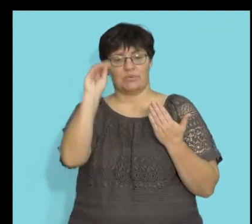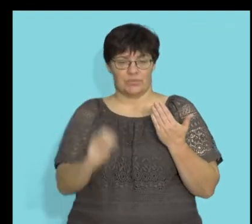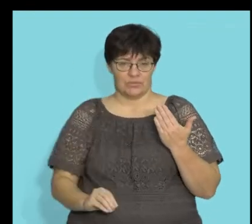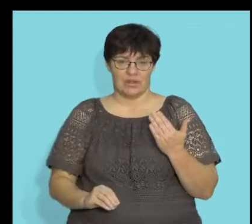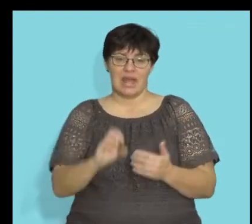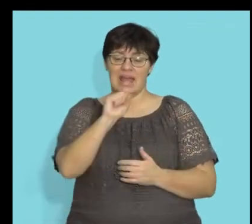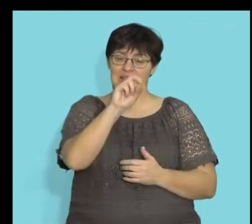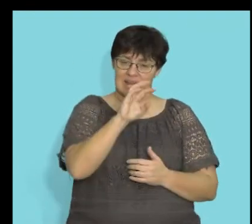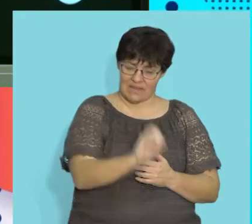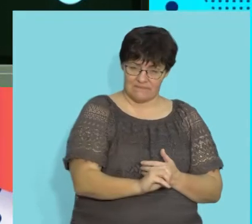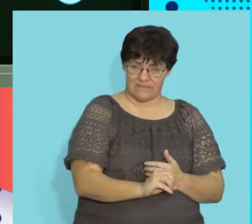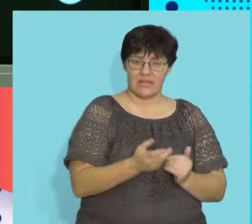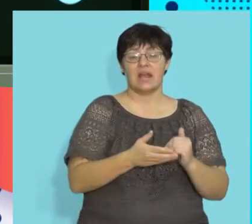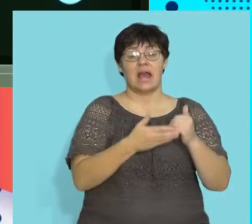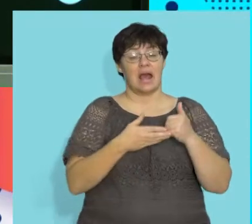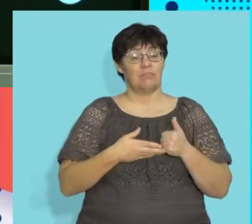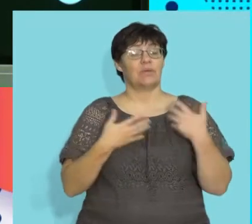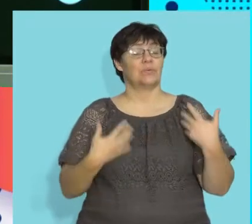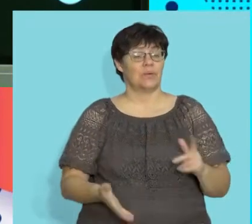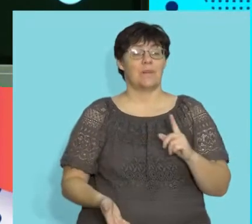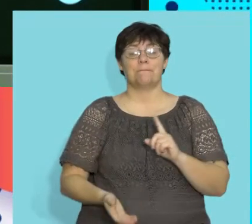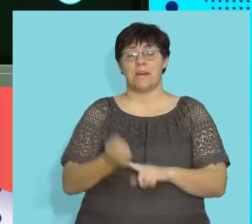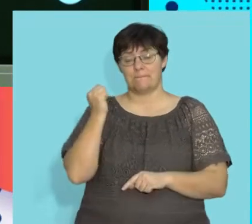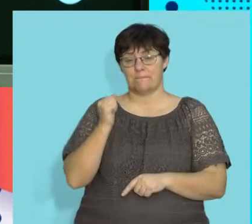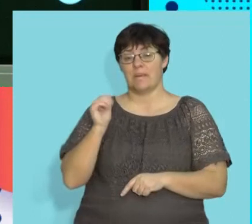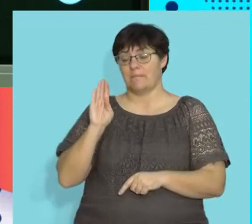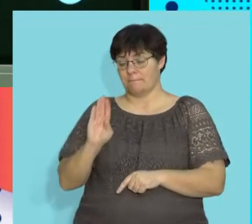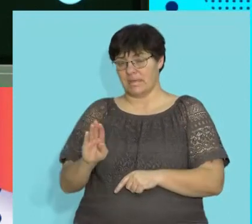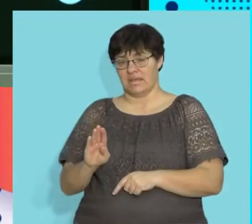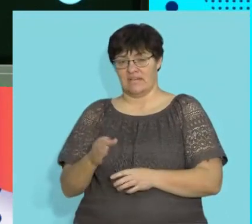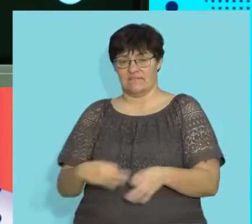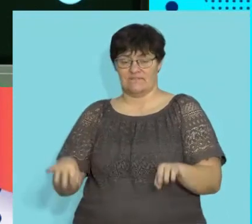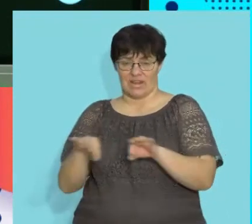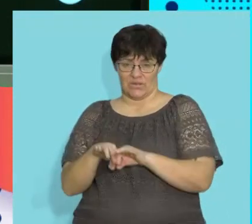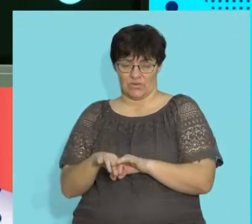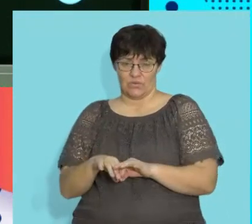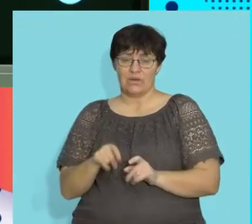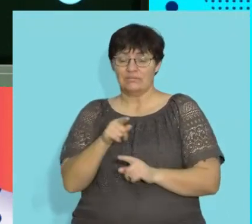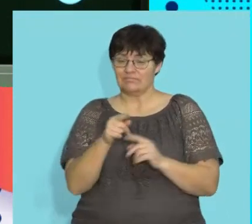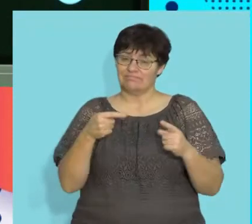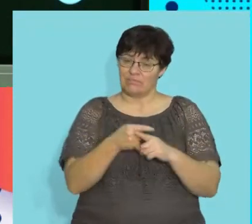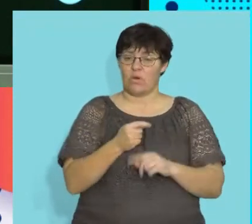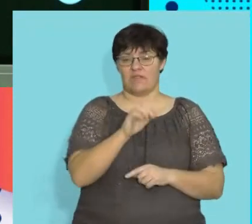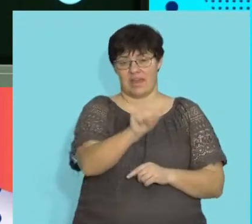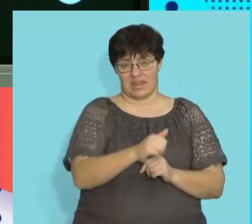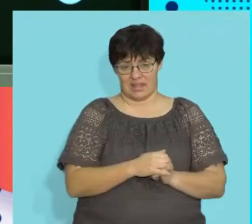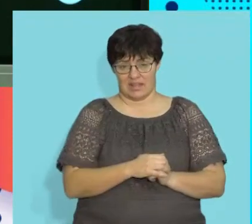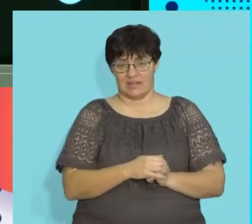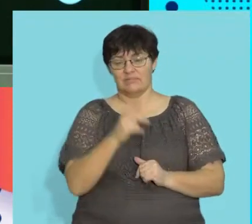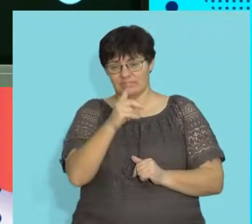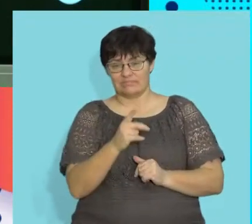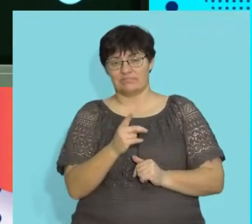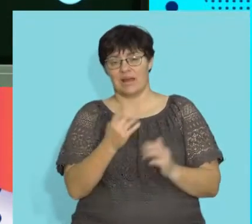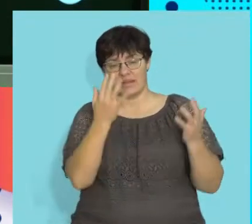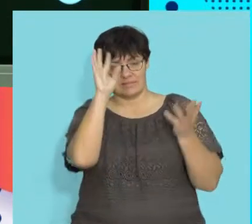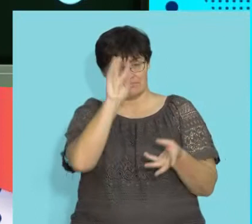I had the Sn, and that helped me find the value of b in terms of a. So for these kinds of